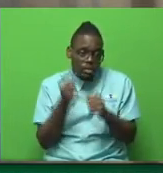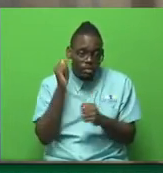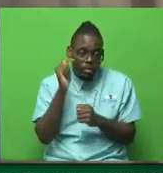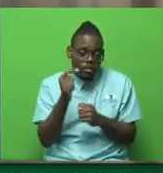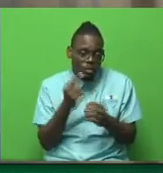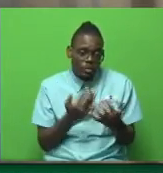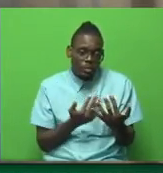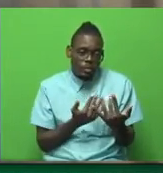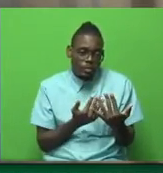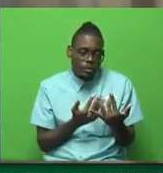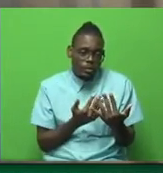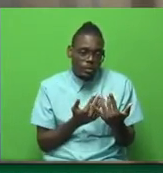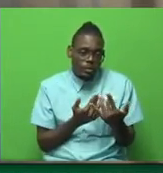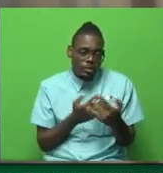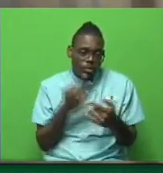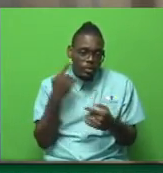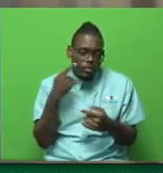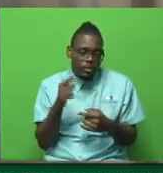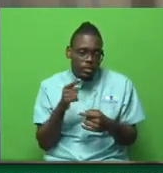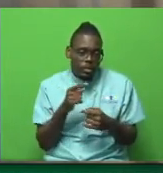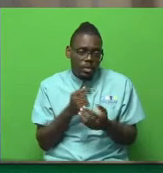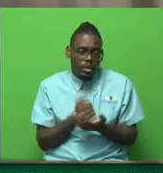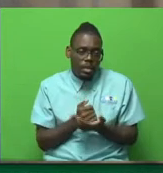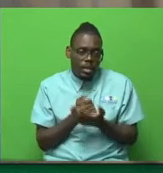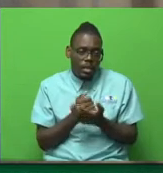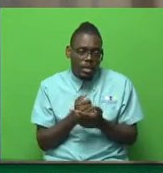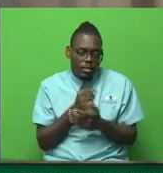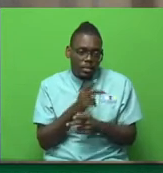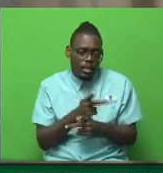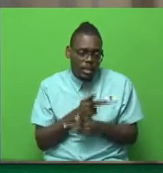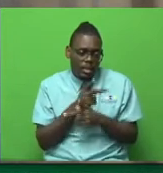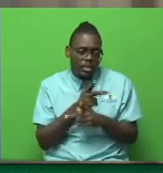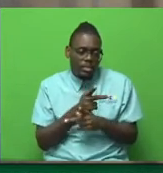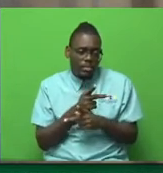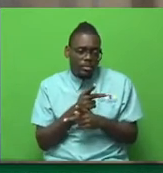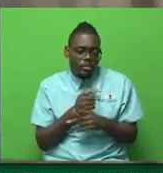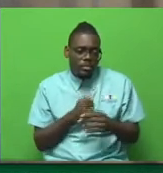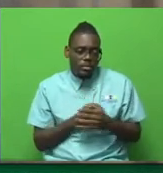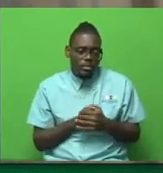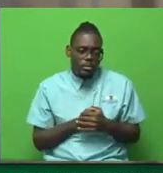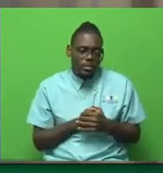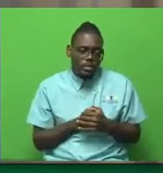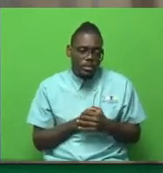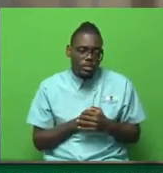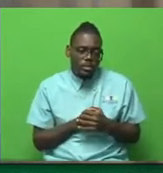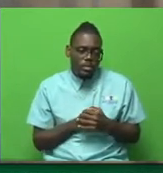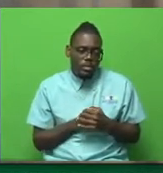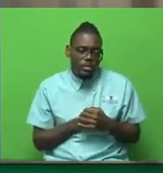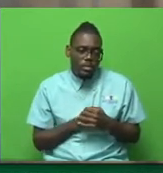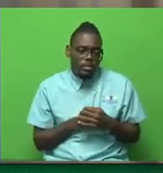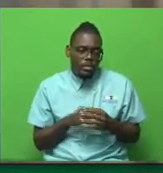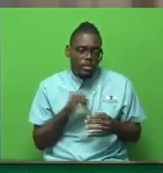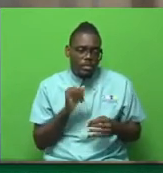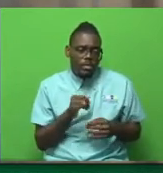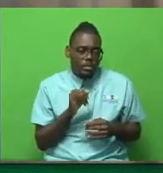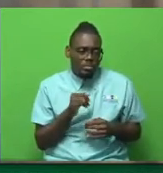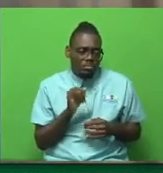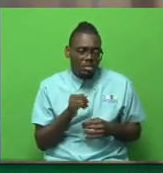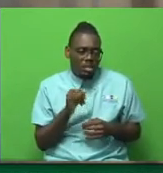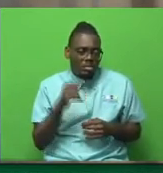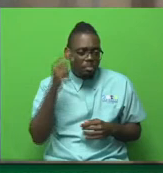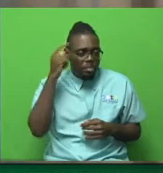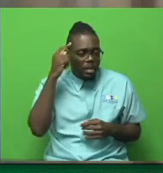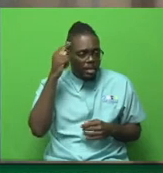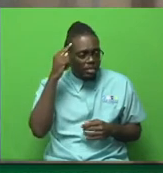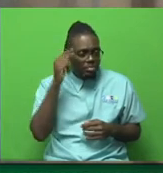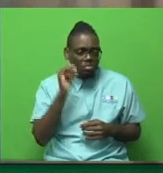political decisions that has affected Trinidad and Tobago citizens negatively because this government does not